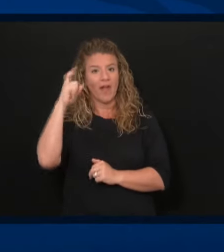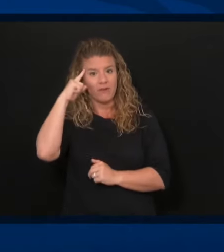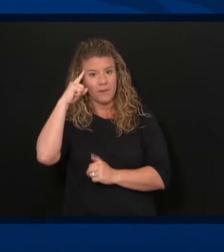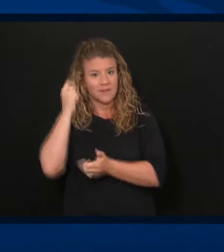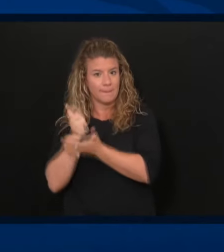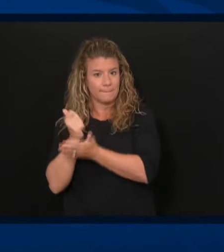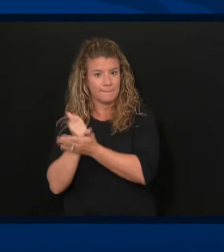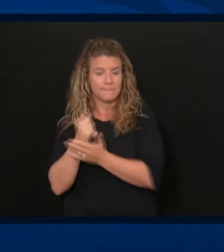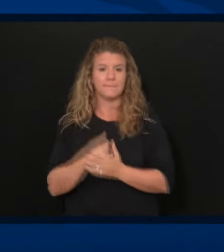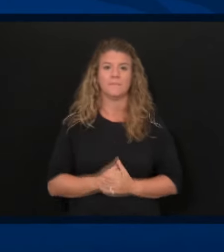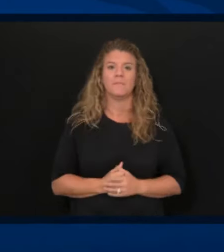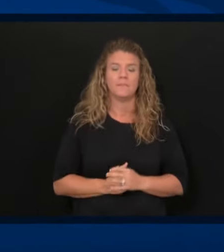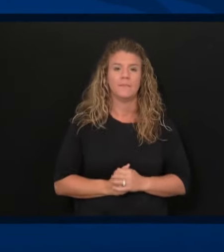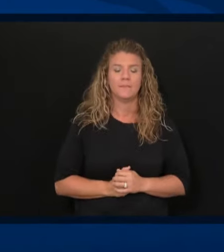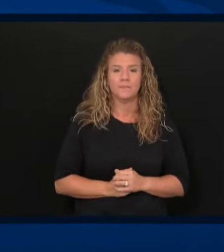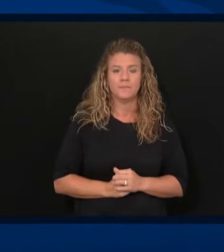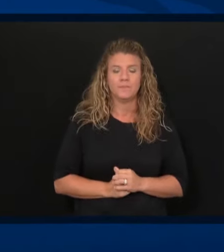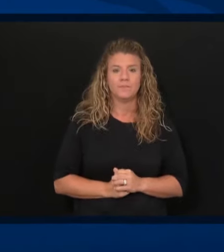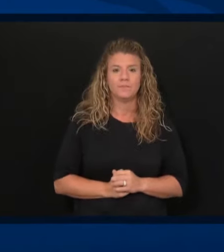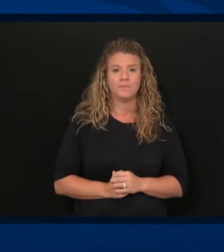Anthony, I